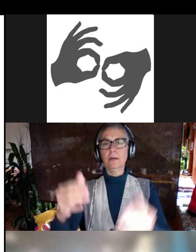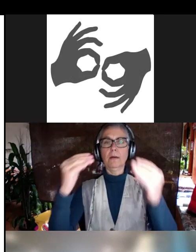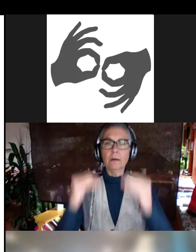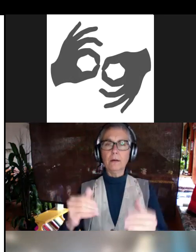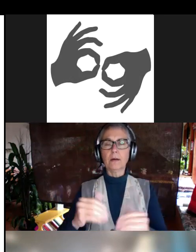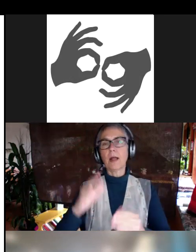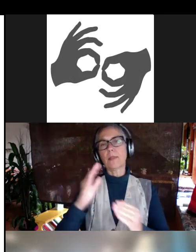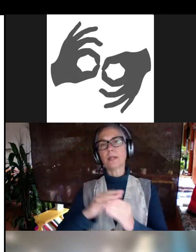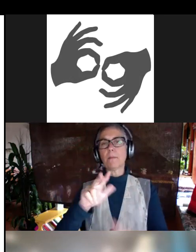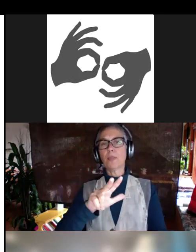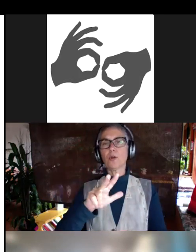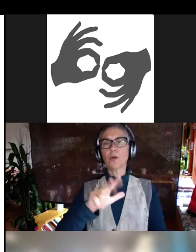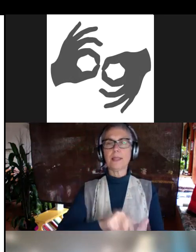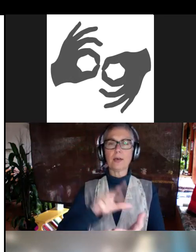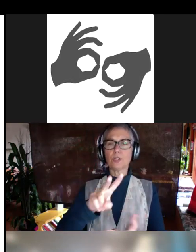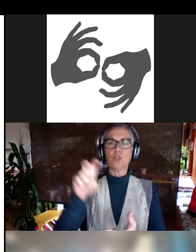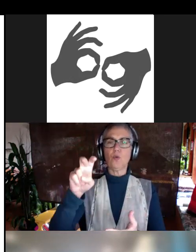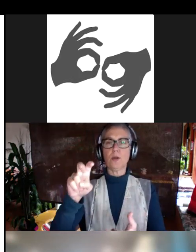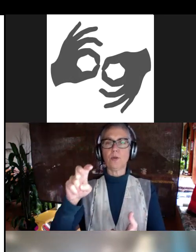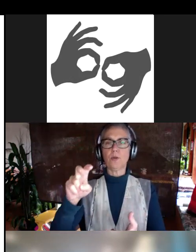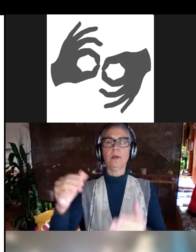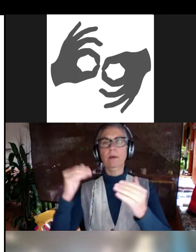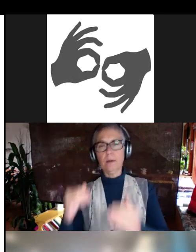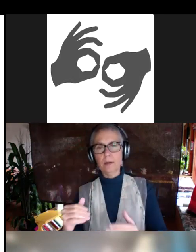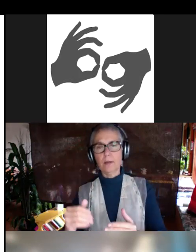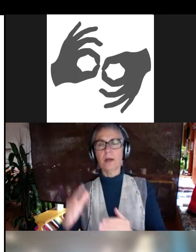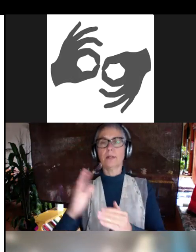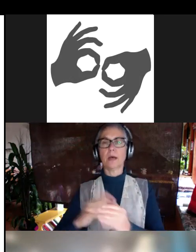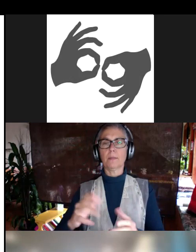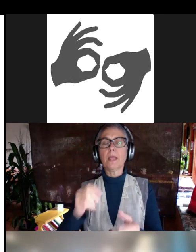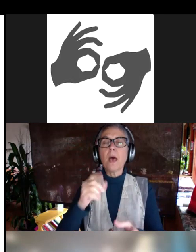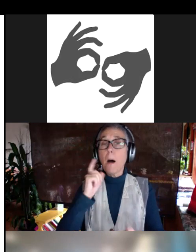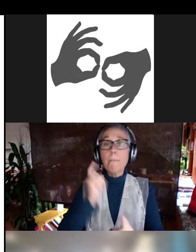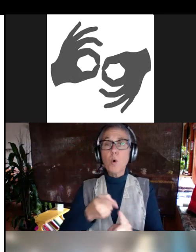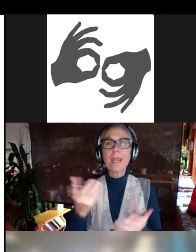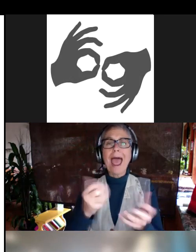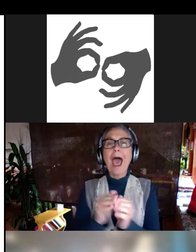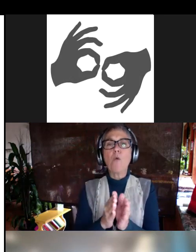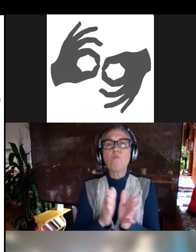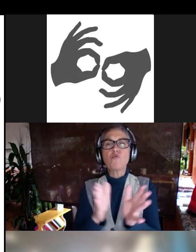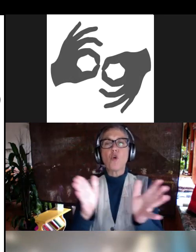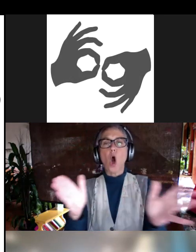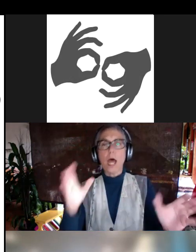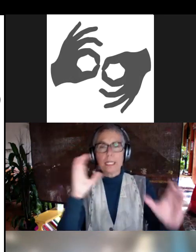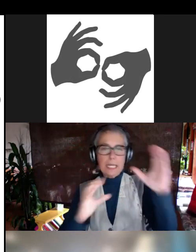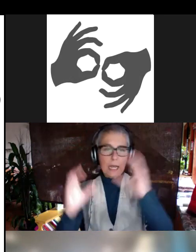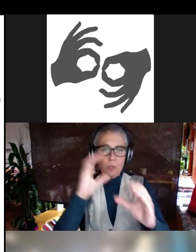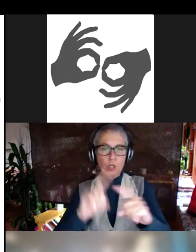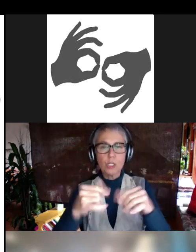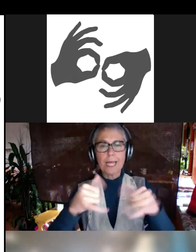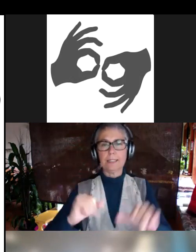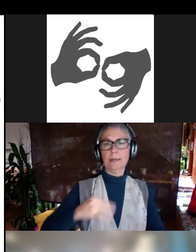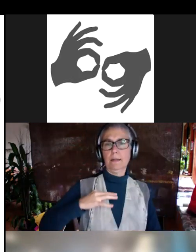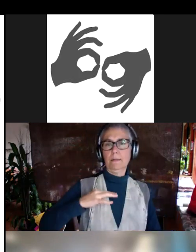on. Effectively to test, how broadly can we search and still see any benefit. We're also going to look into